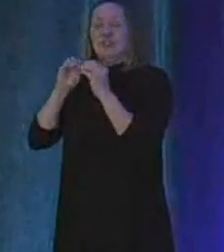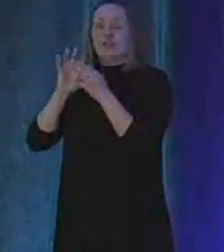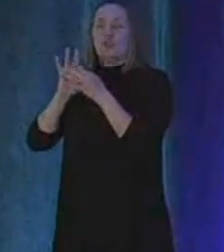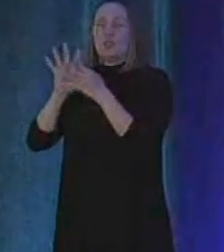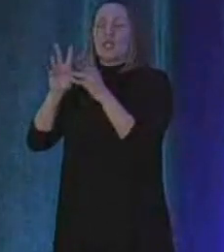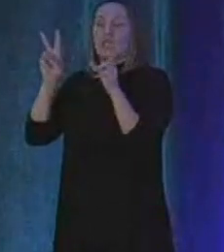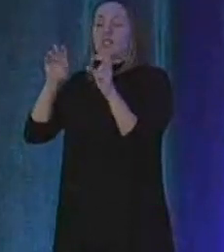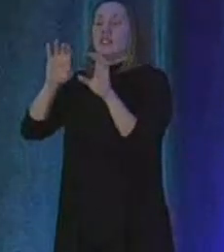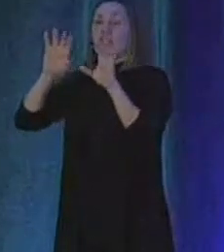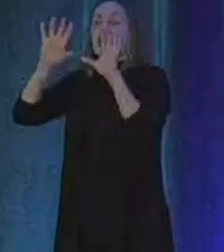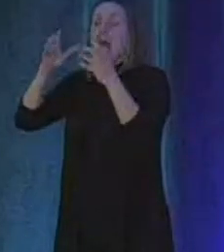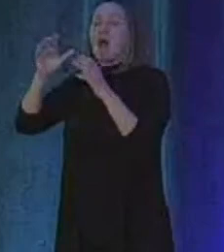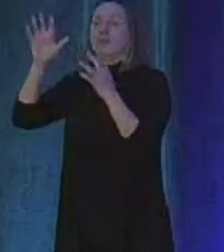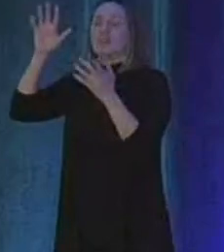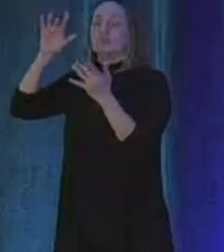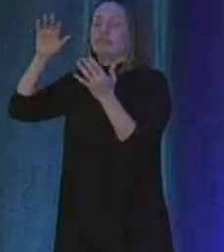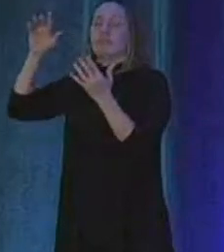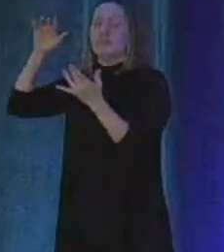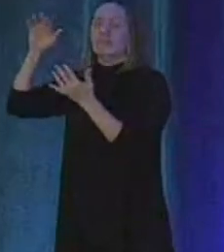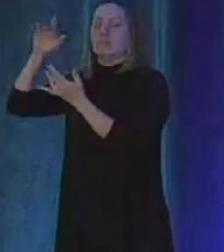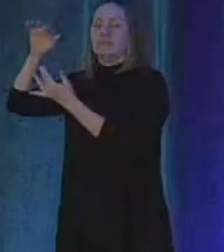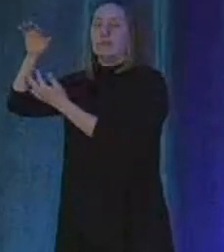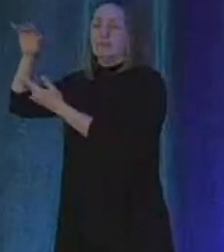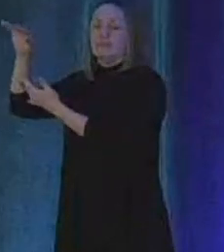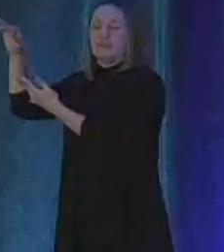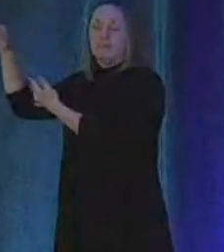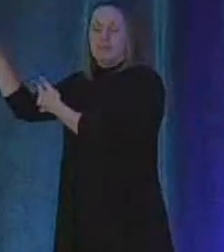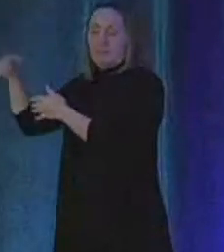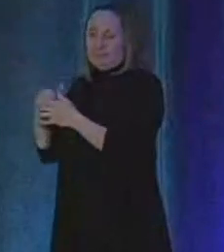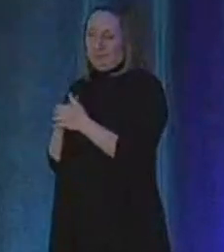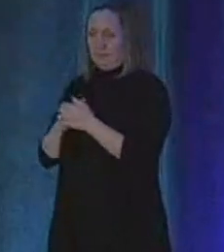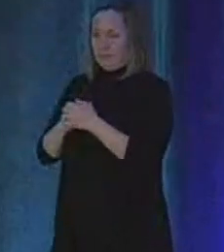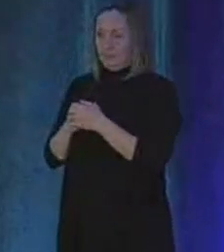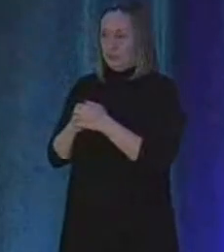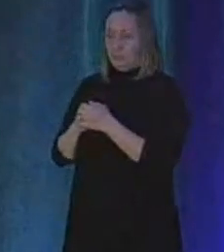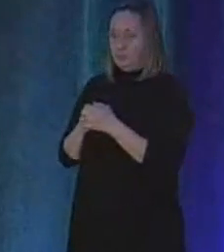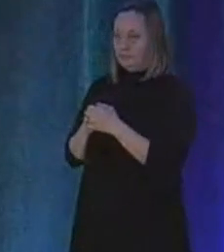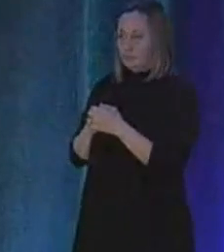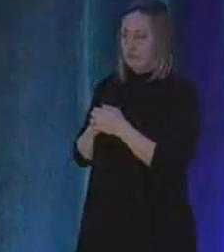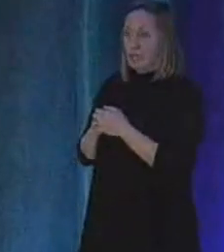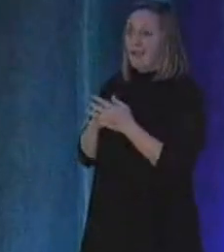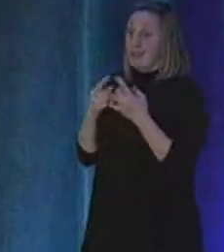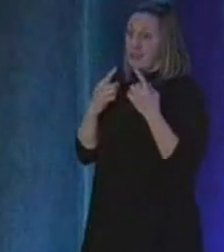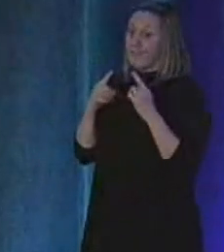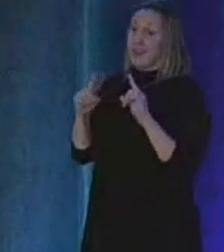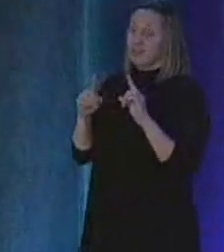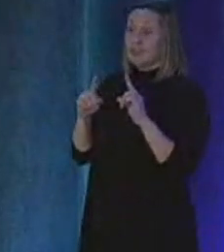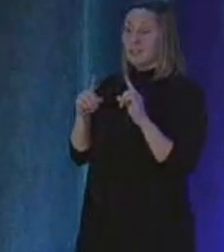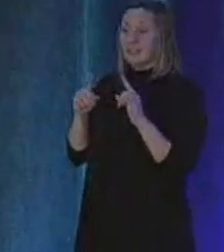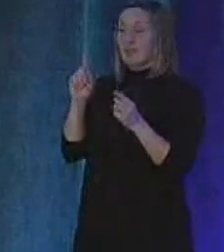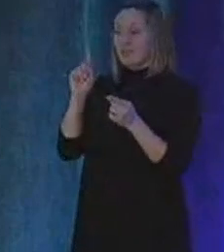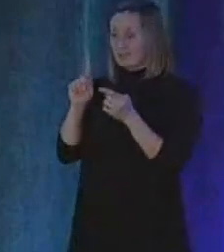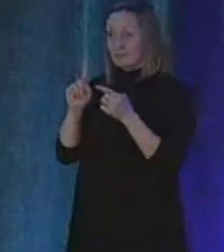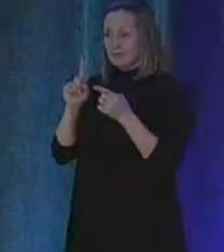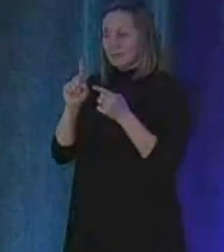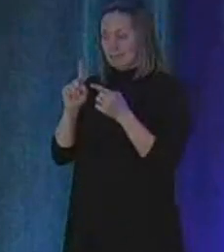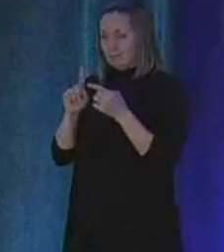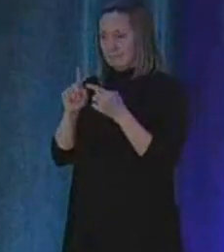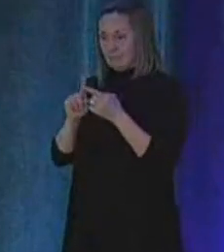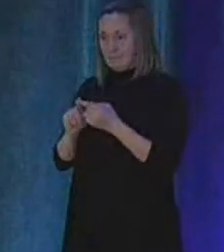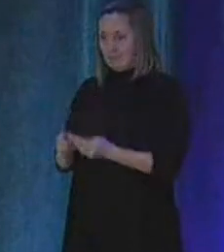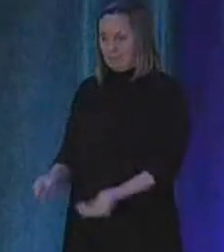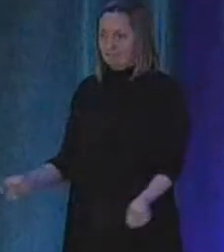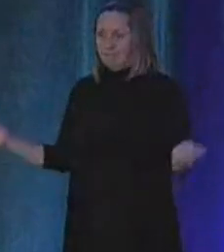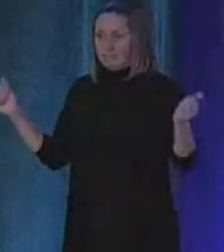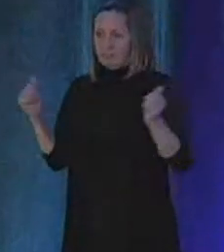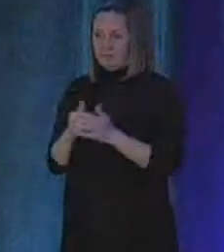as they float by off the edge of your viewport, if you will. And eventually, there will be fewer clouds.